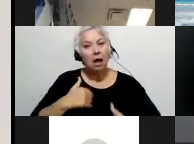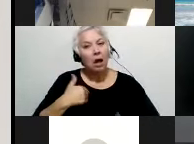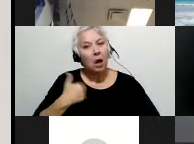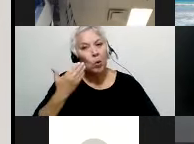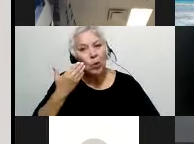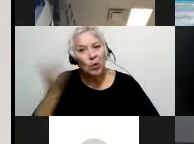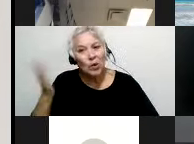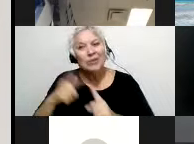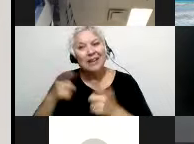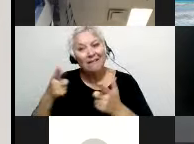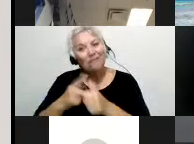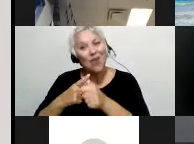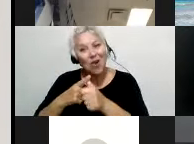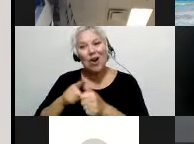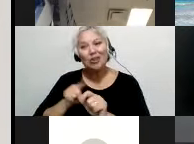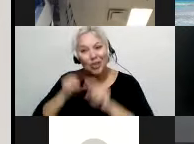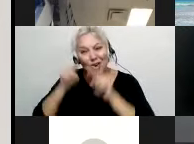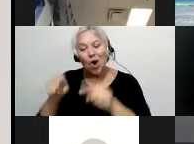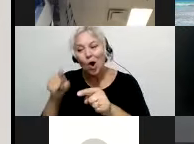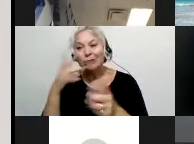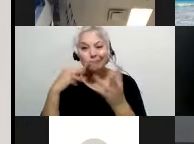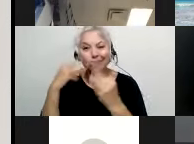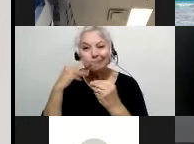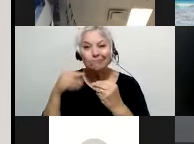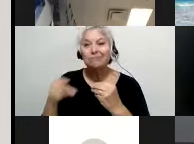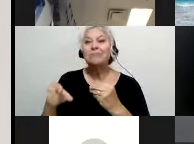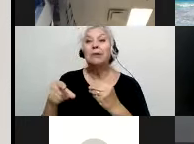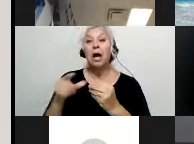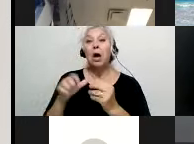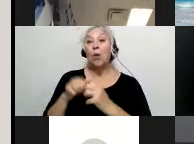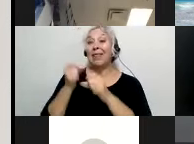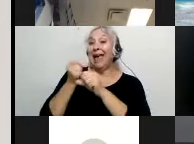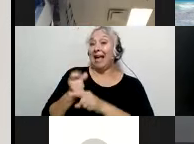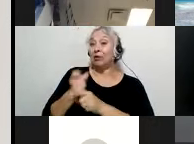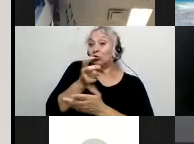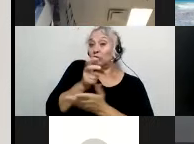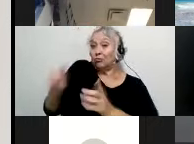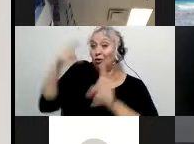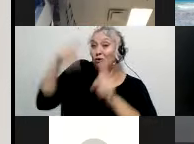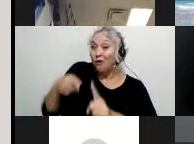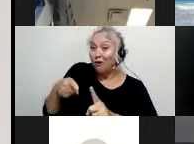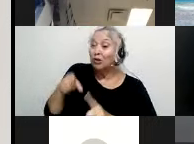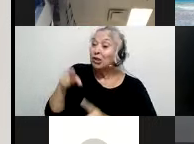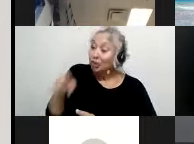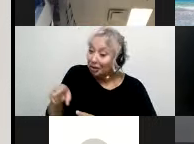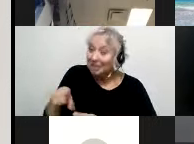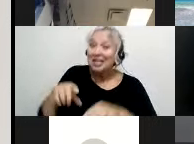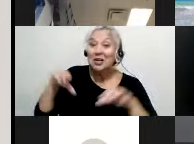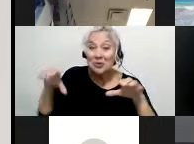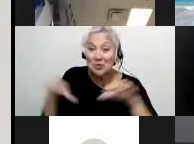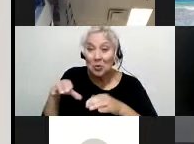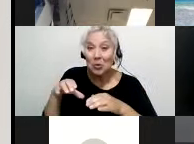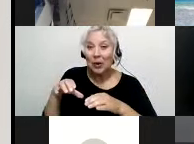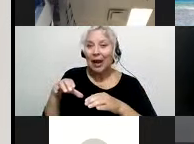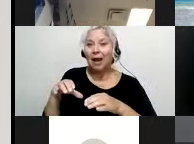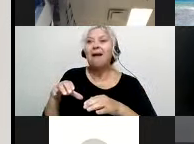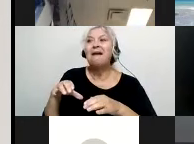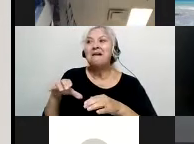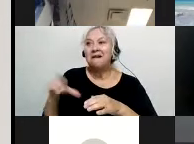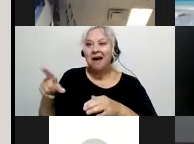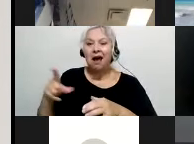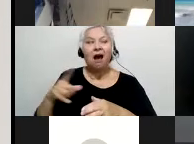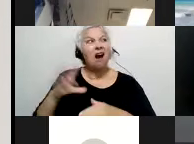the opportunity. And so with her annual transition goal, we're making sure that she's actually doing those things and that she's able to